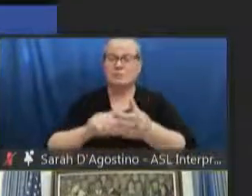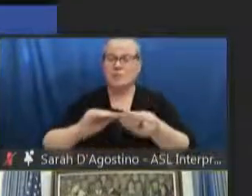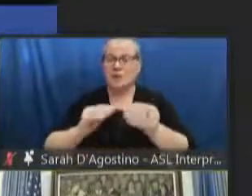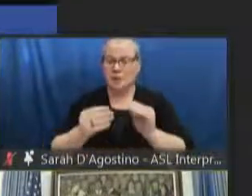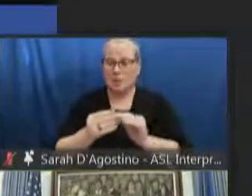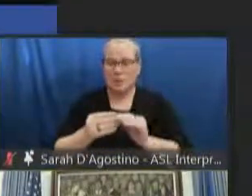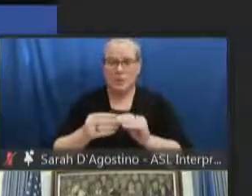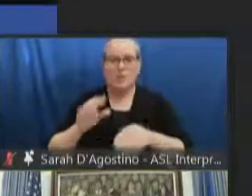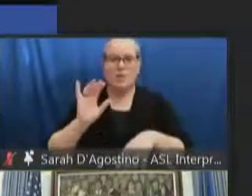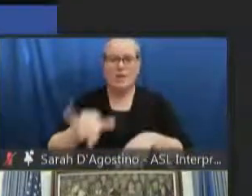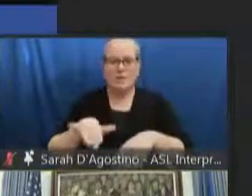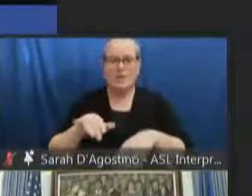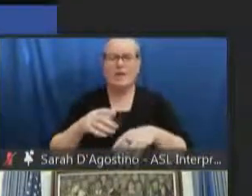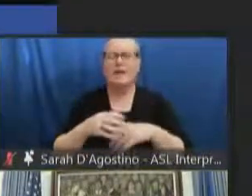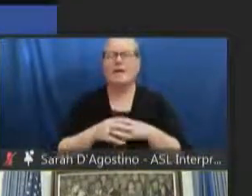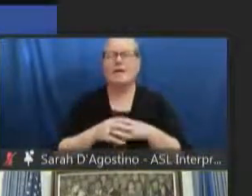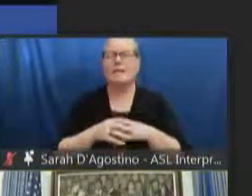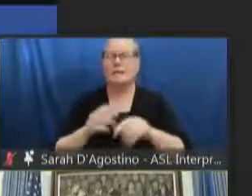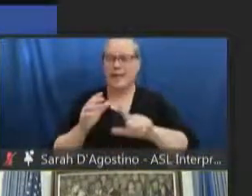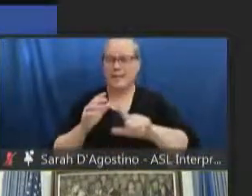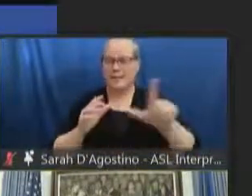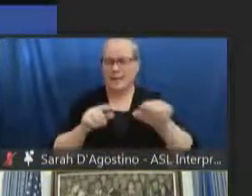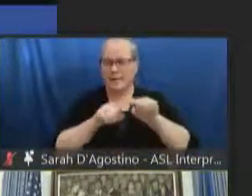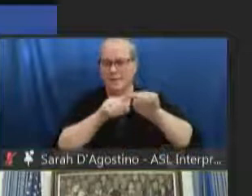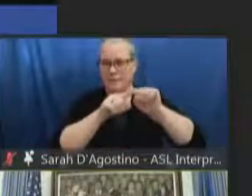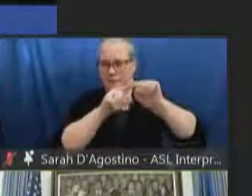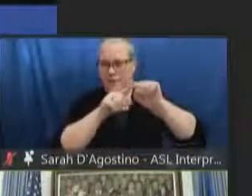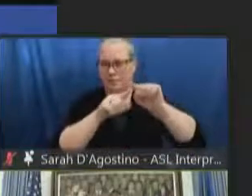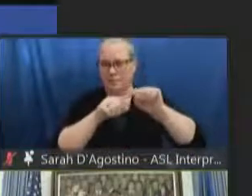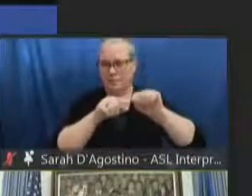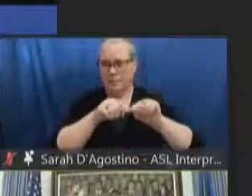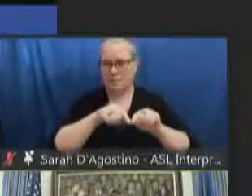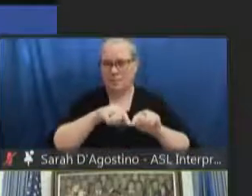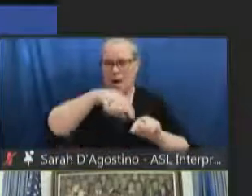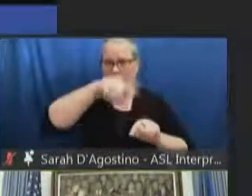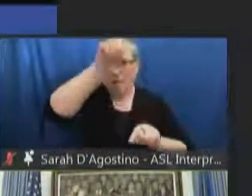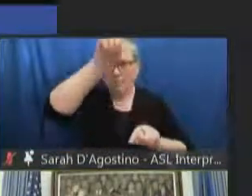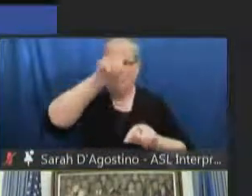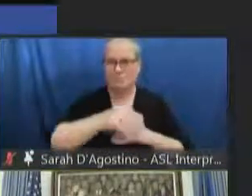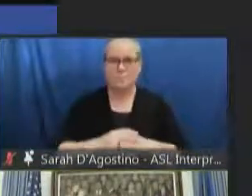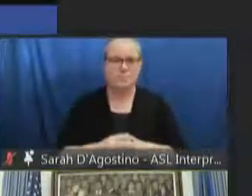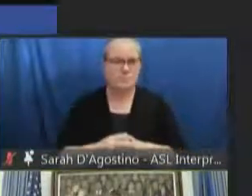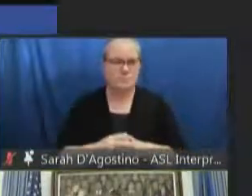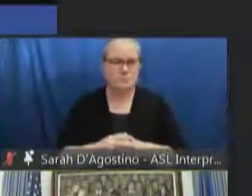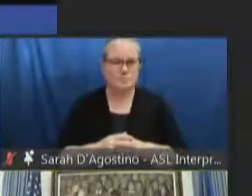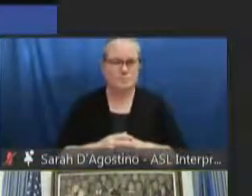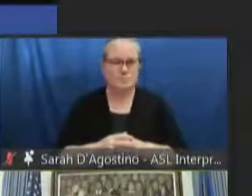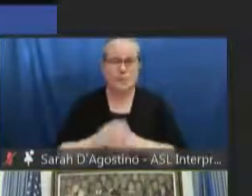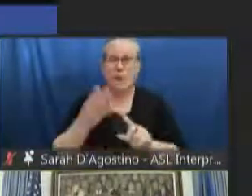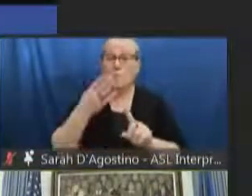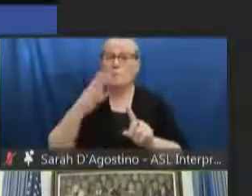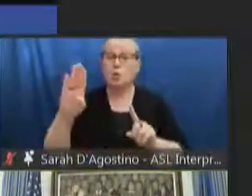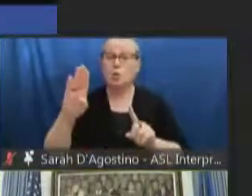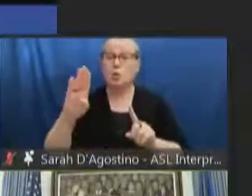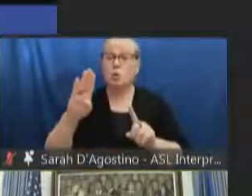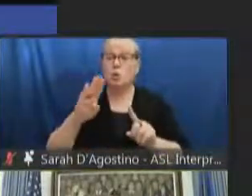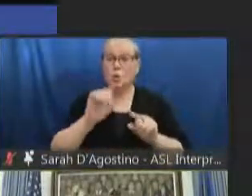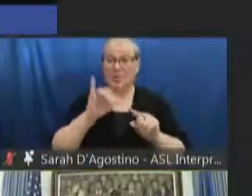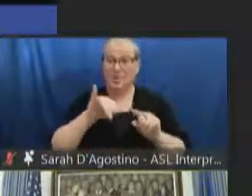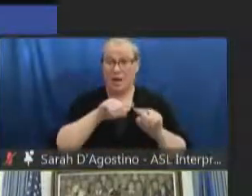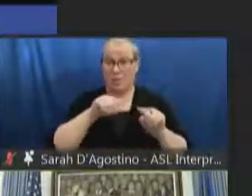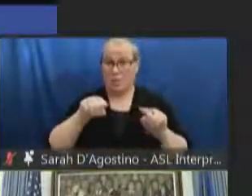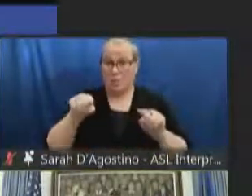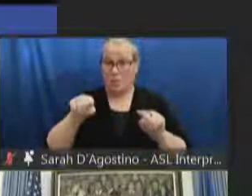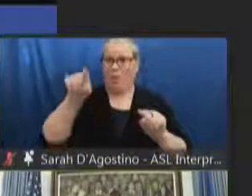high water mark. So if in July we were about common, you'll see that light blue line, that's cases. You can see cases were